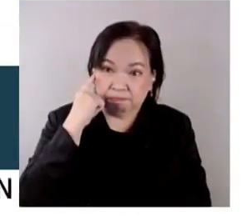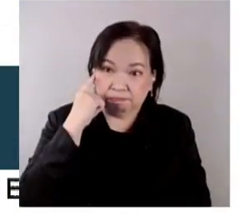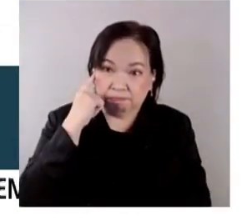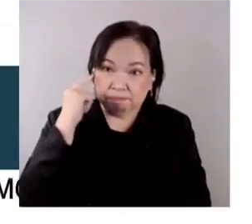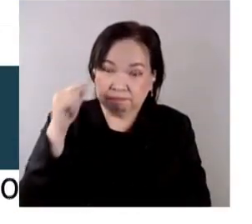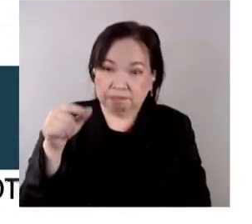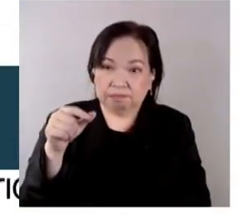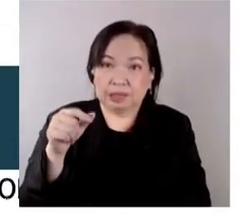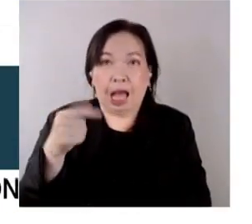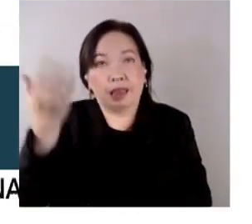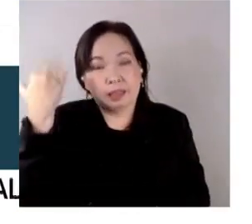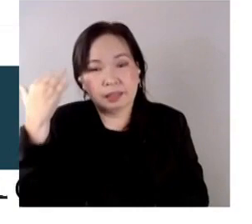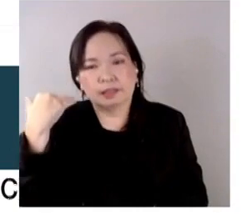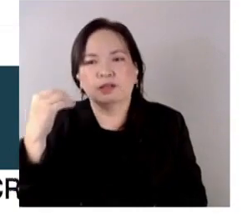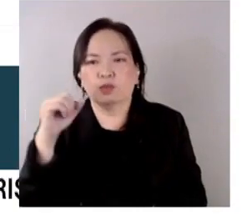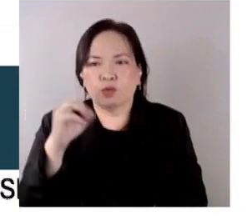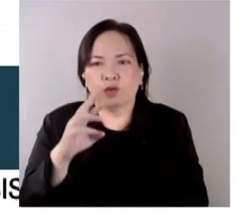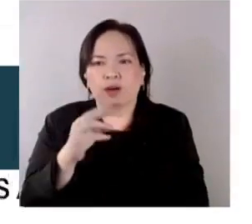you know,